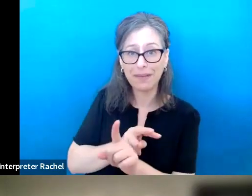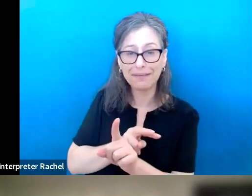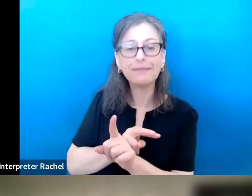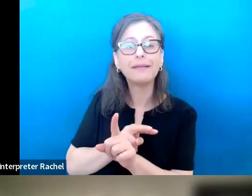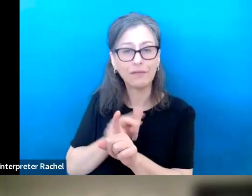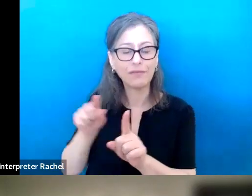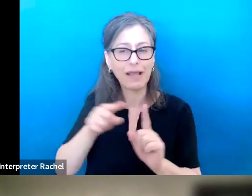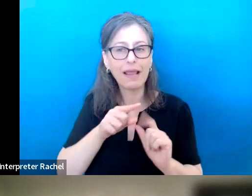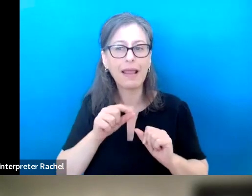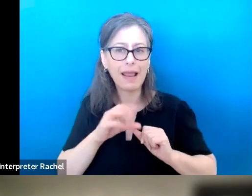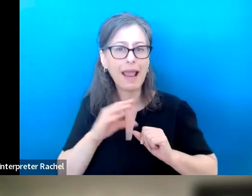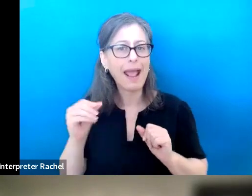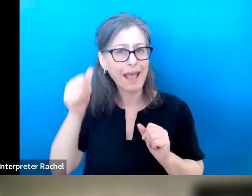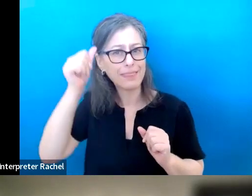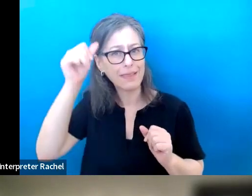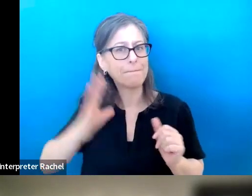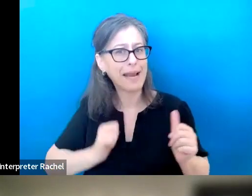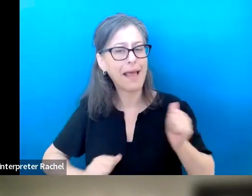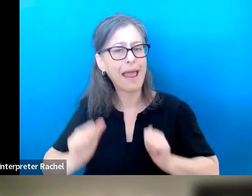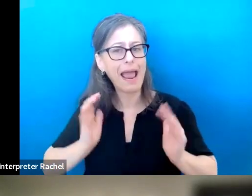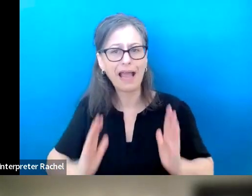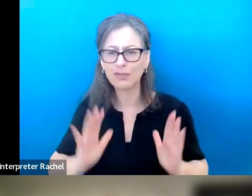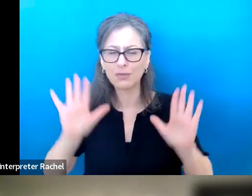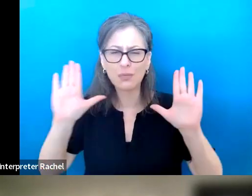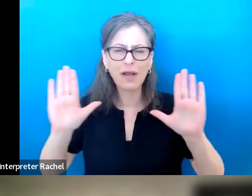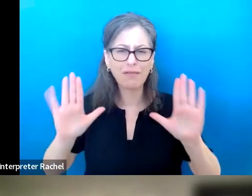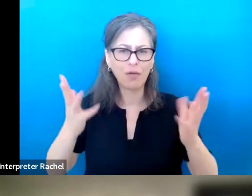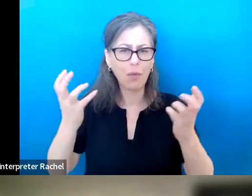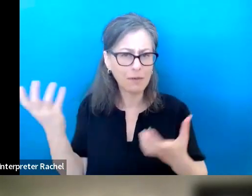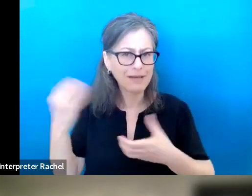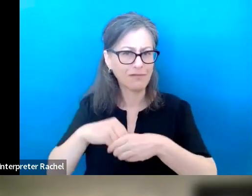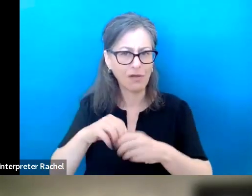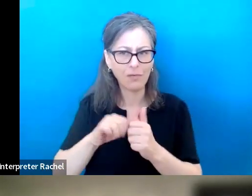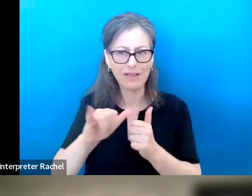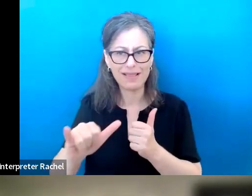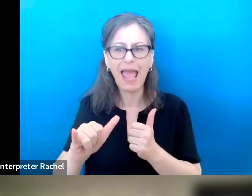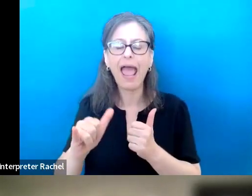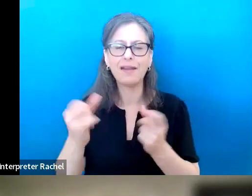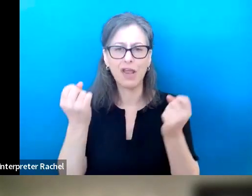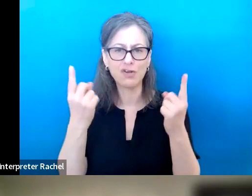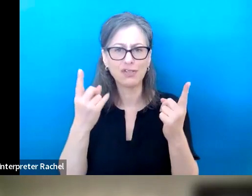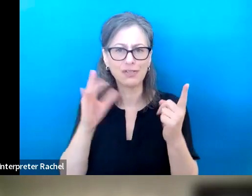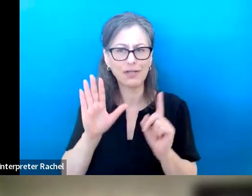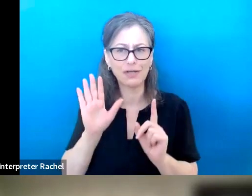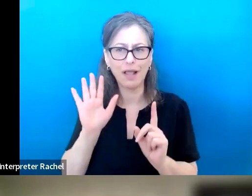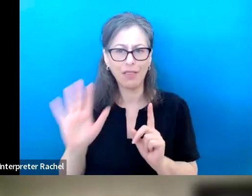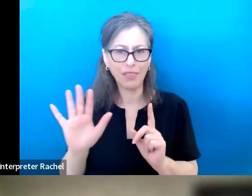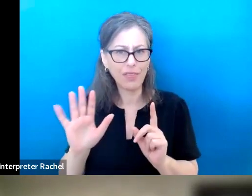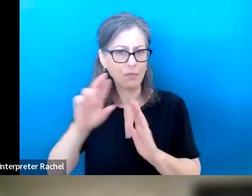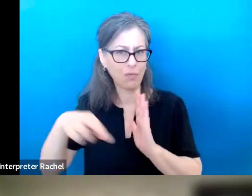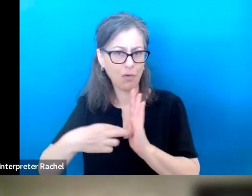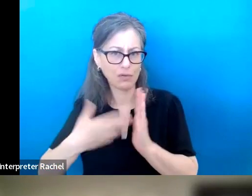And the male actors were just fantastic in wanting to be part of that, and wanting their understood that their voices needed to be there